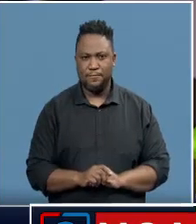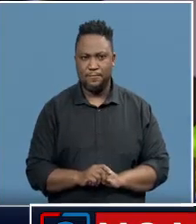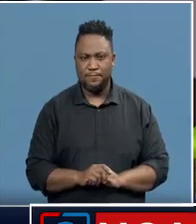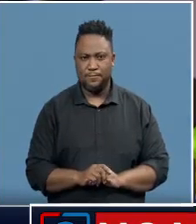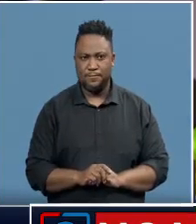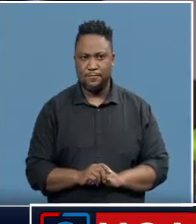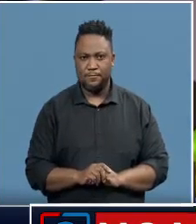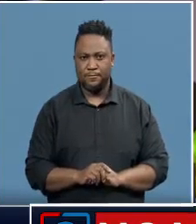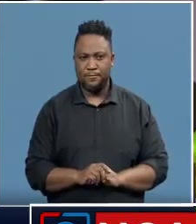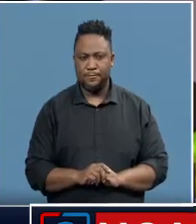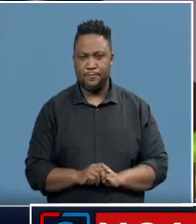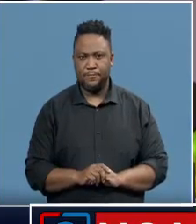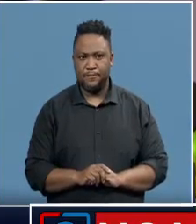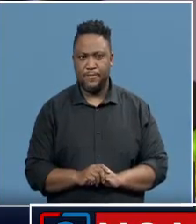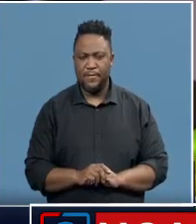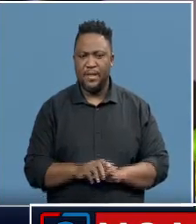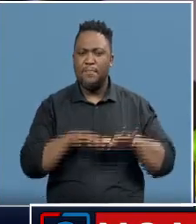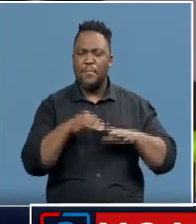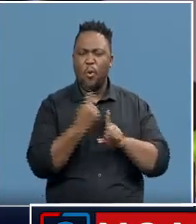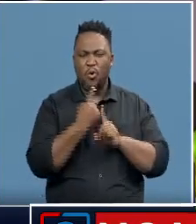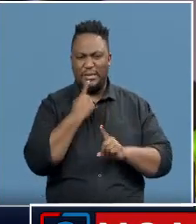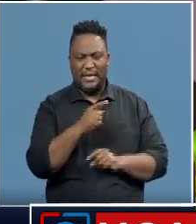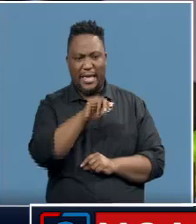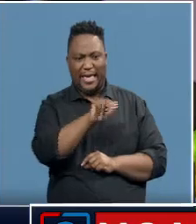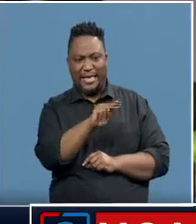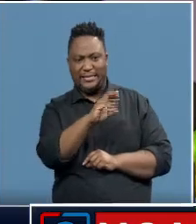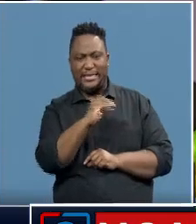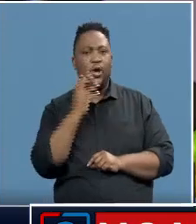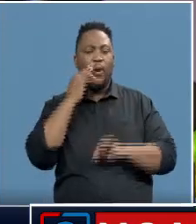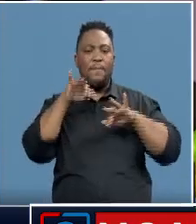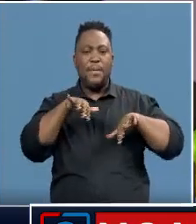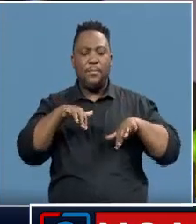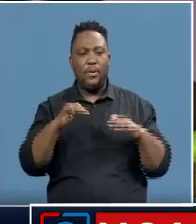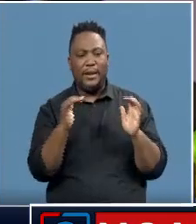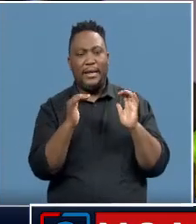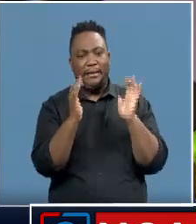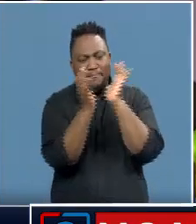This image that ANC people, when they meet Zindlavini,